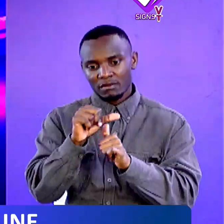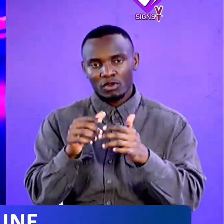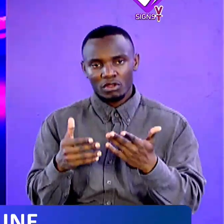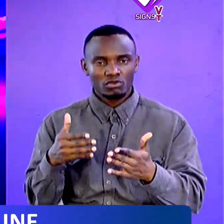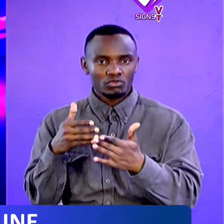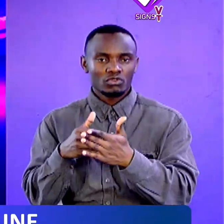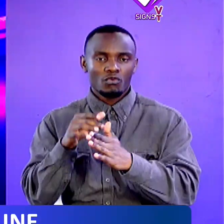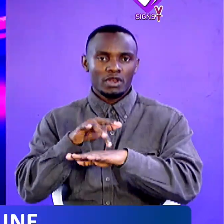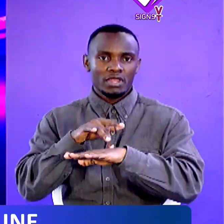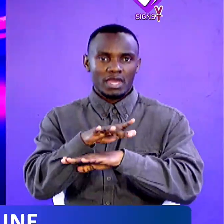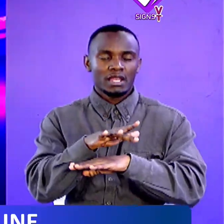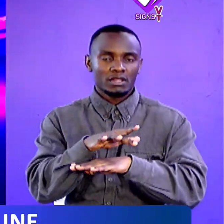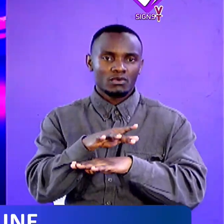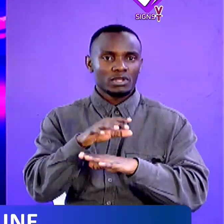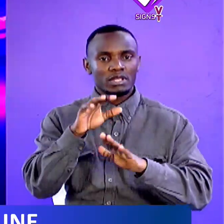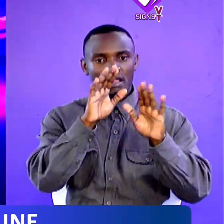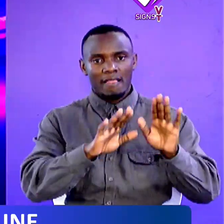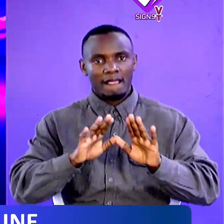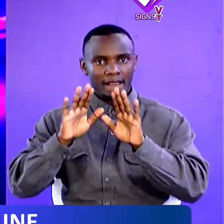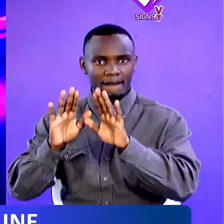Here are the full details to the story.